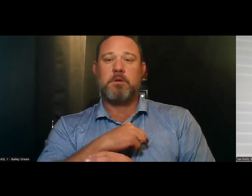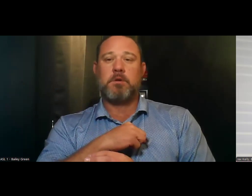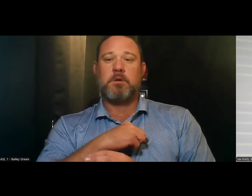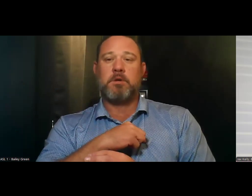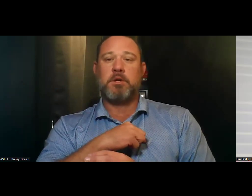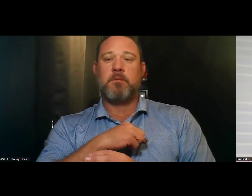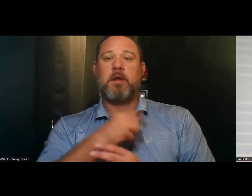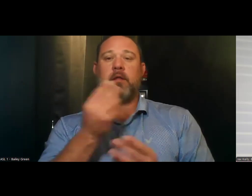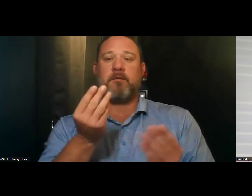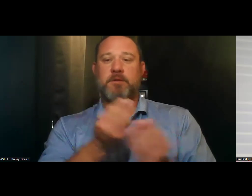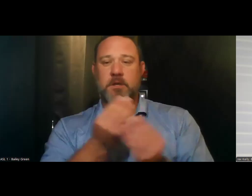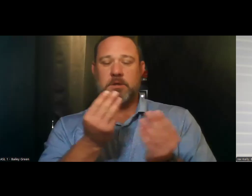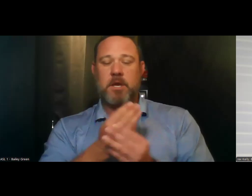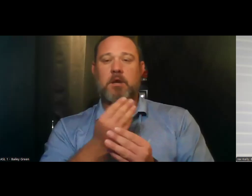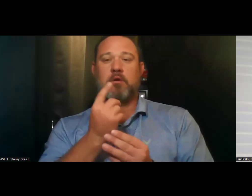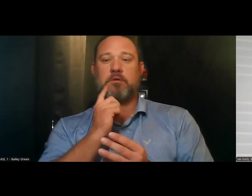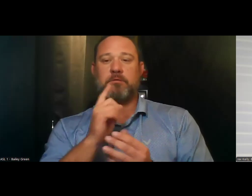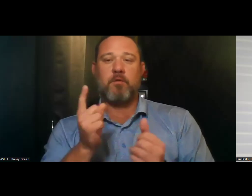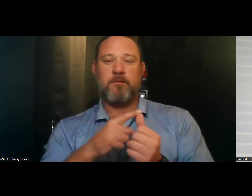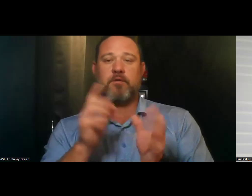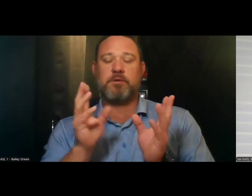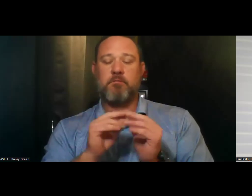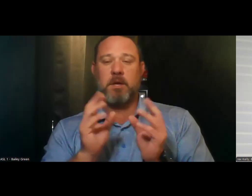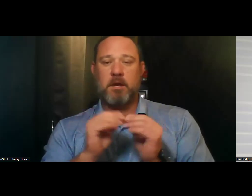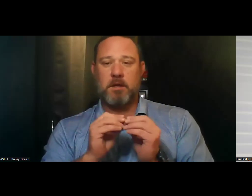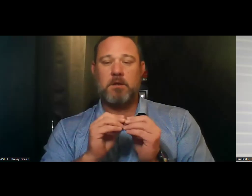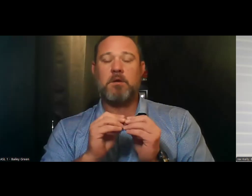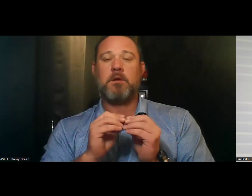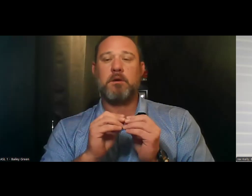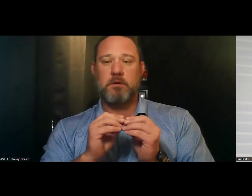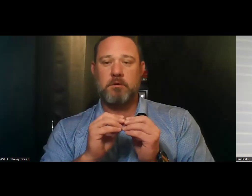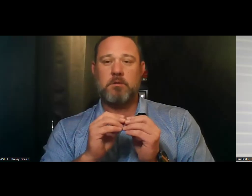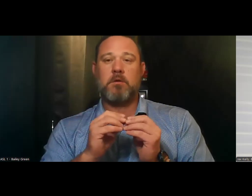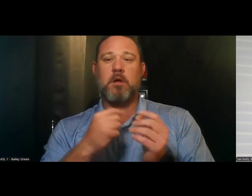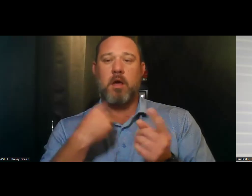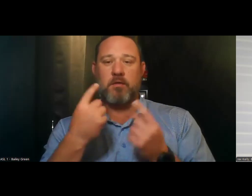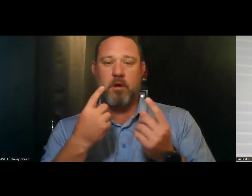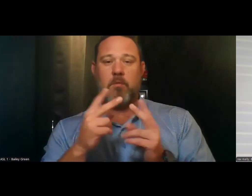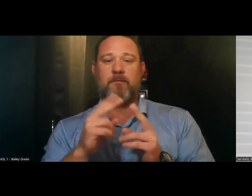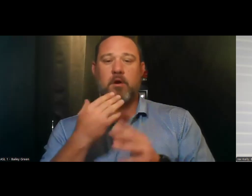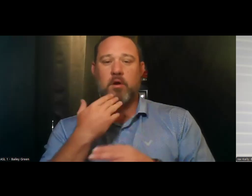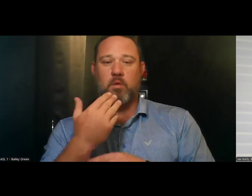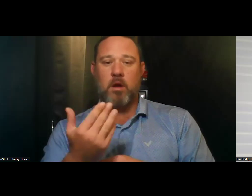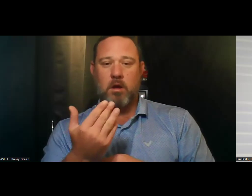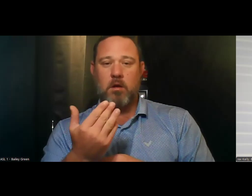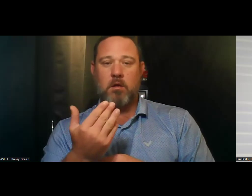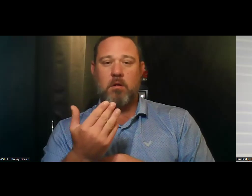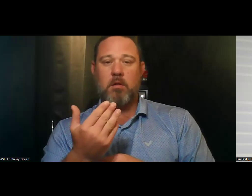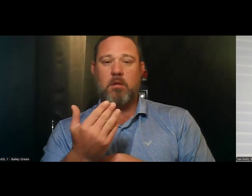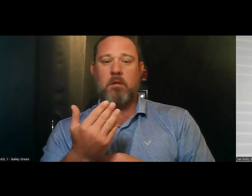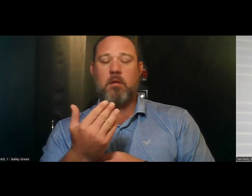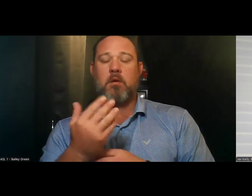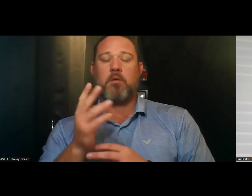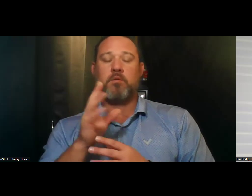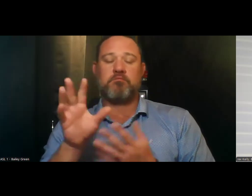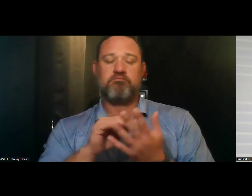and being the facilitators for the first meeting, which I thought went very well. It was kind of a get to